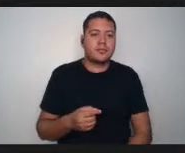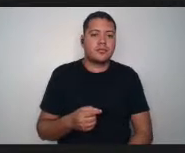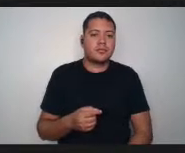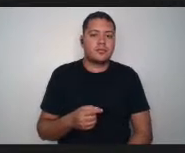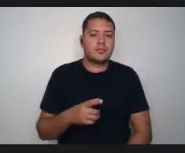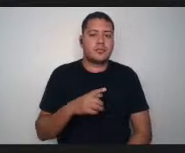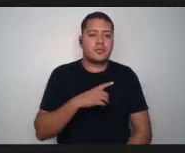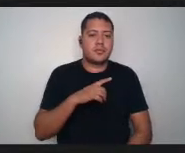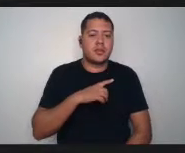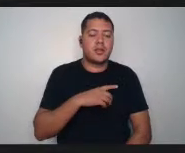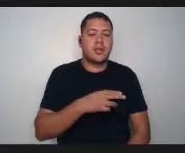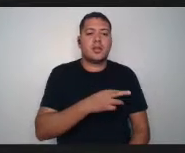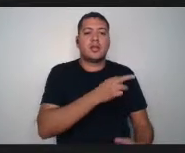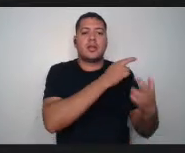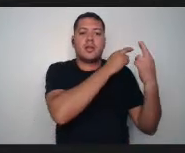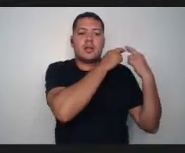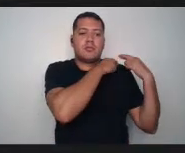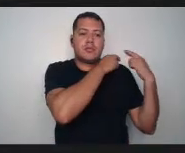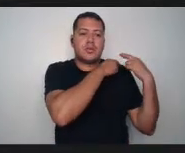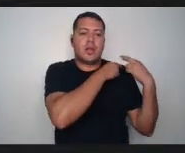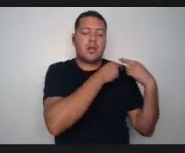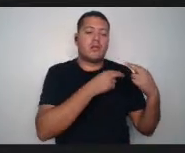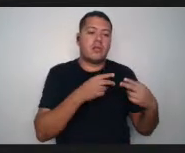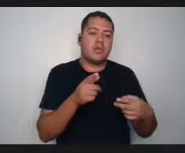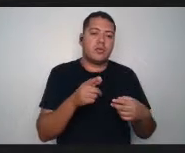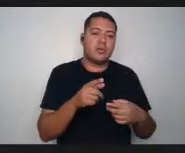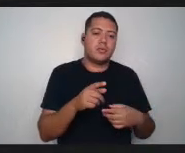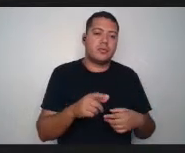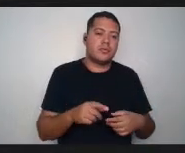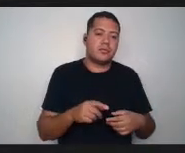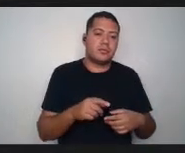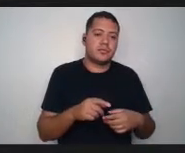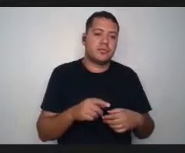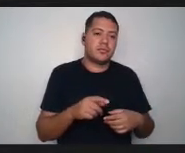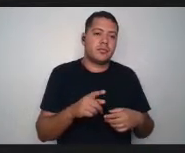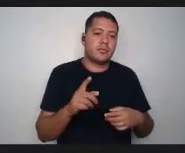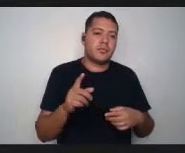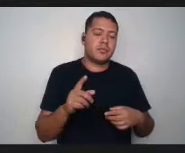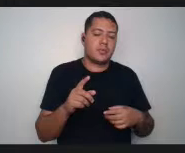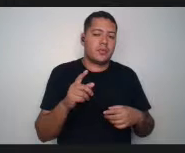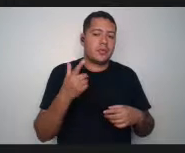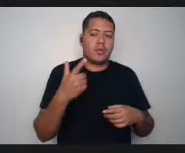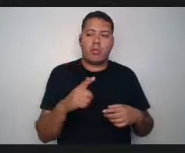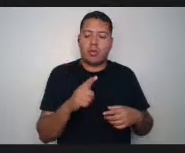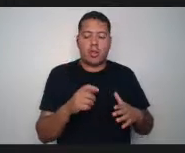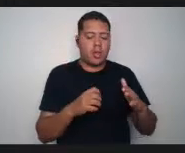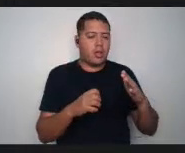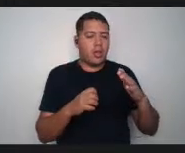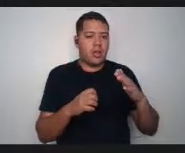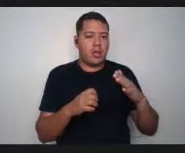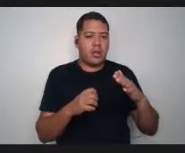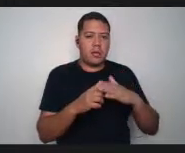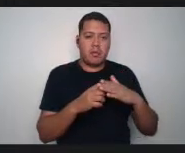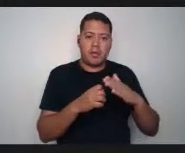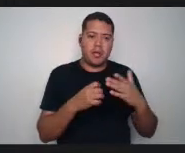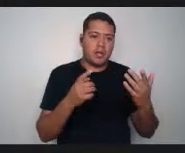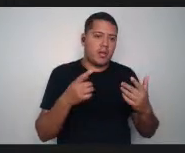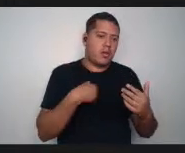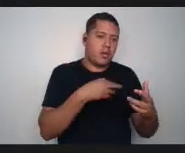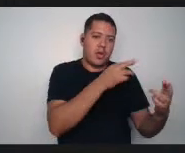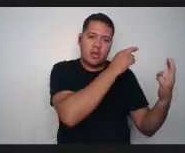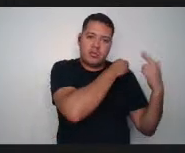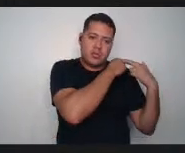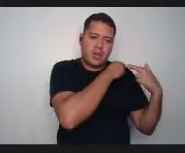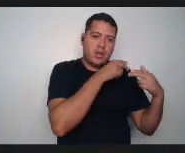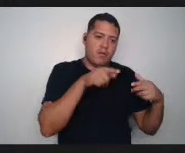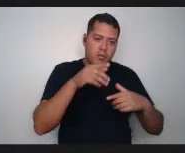And under their full responsibility, that Supermano is not an employer and does not